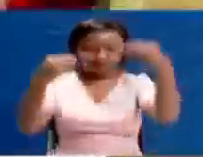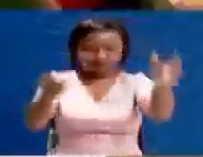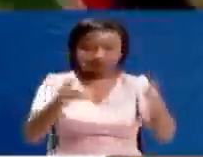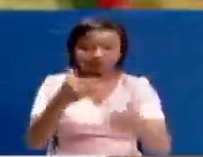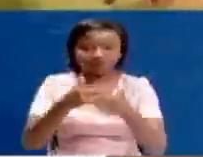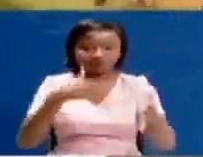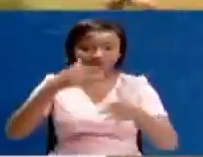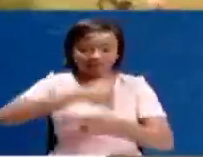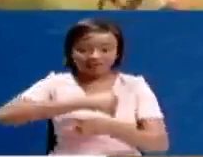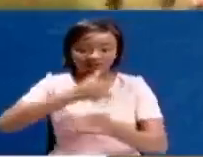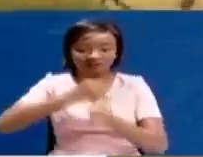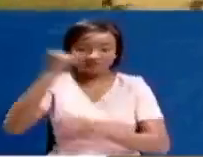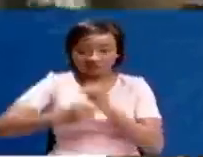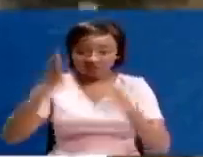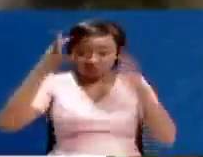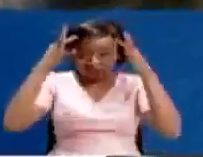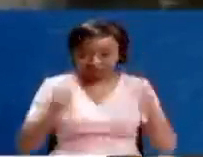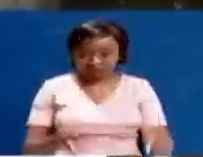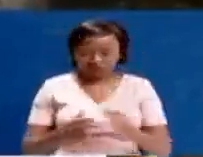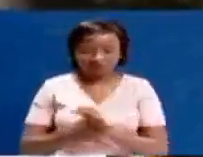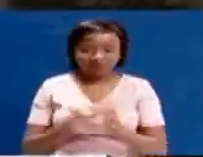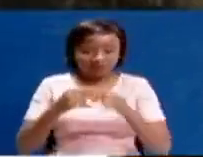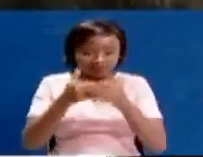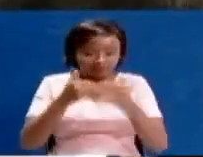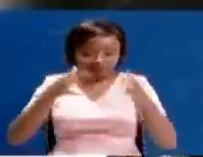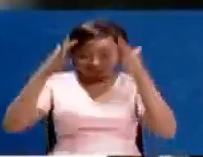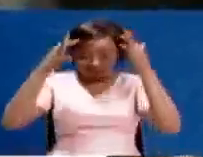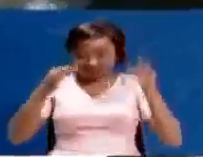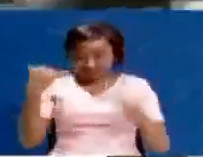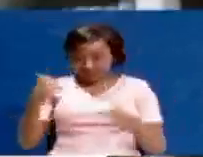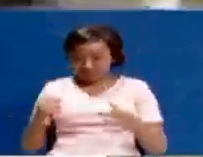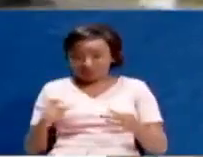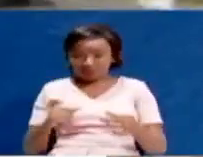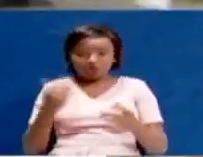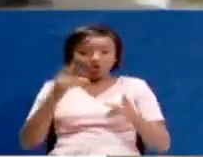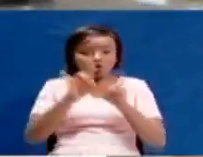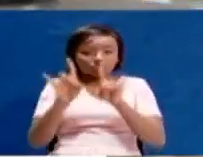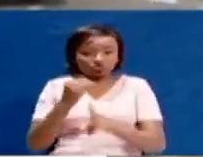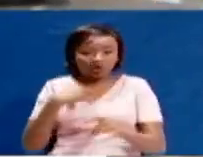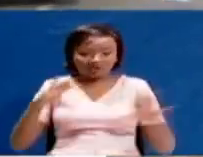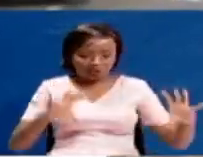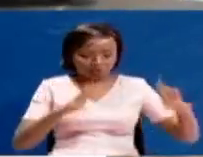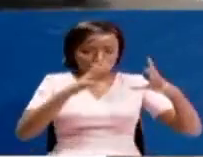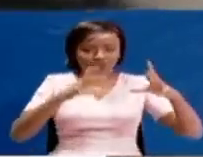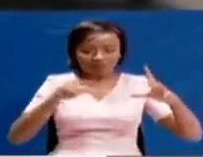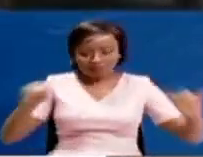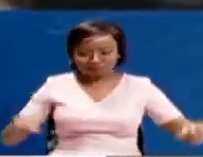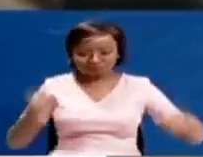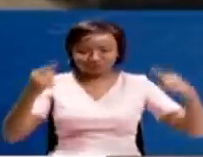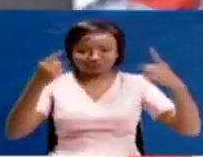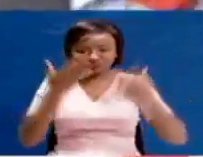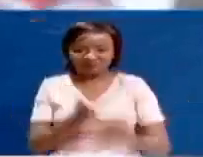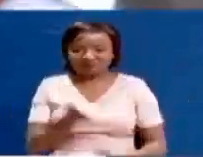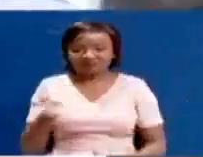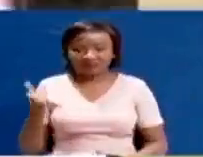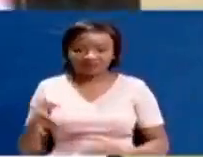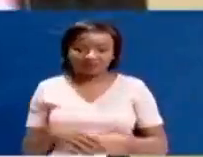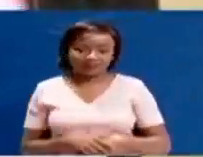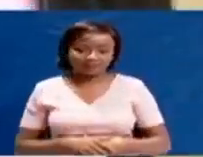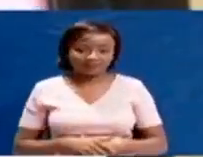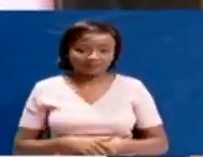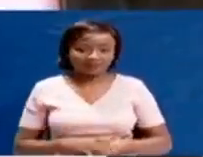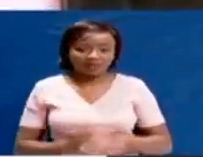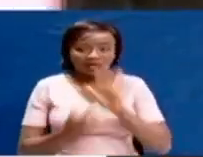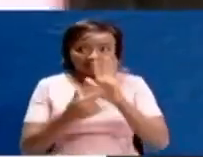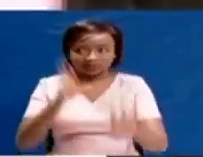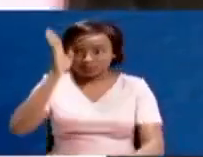made. But even before a verdict is reached, there is already a coup within and without the Lion Party.